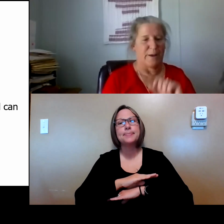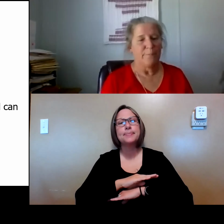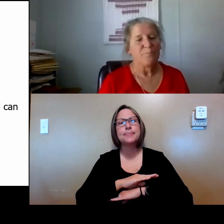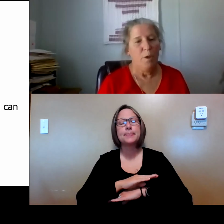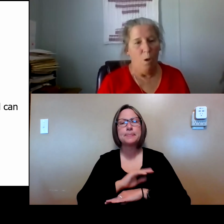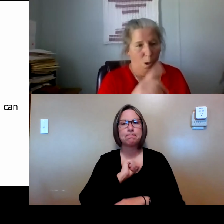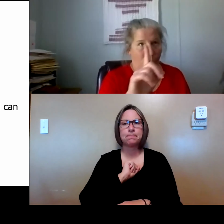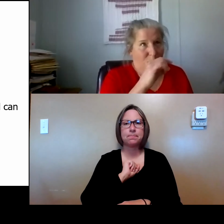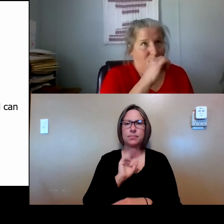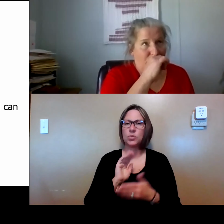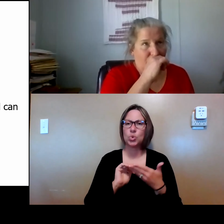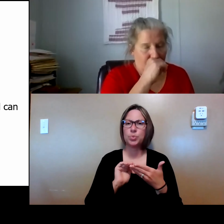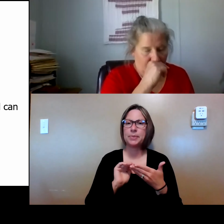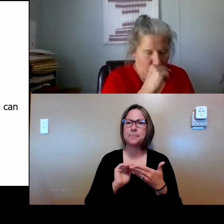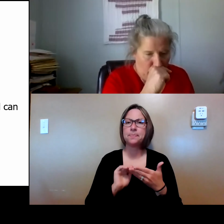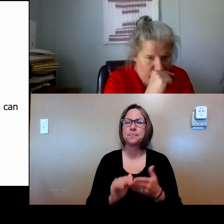excuse me,